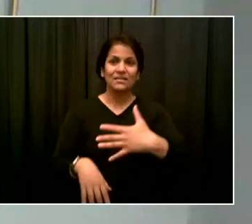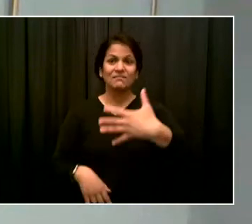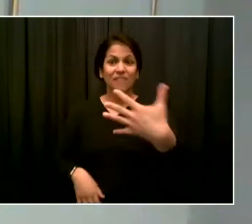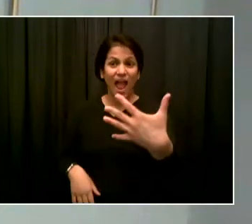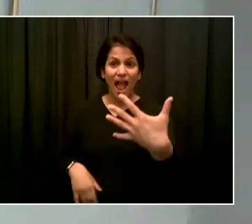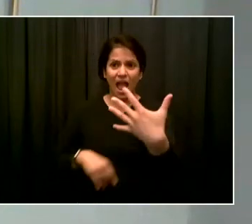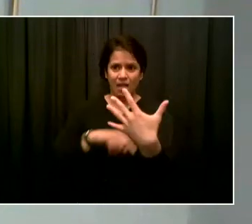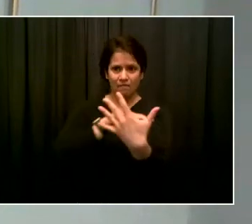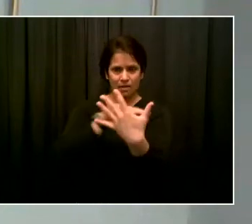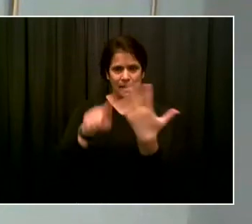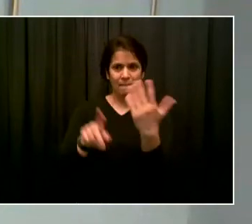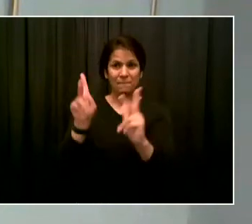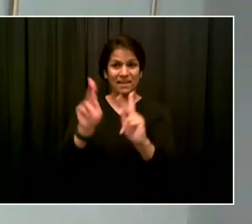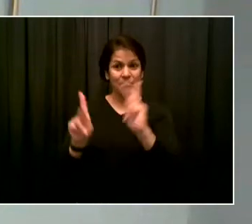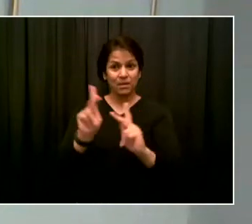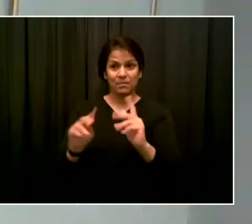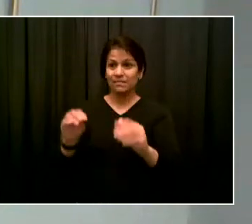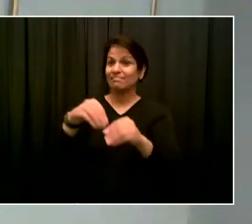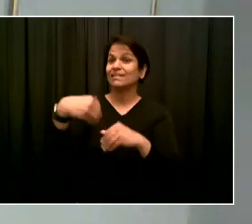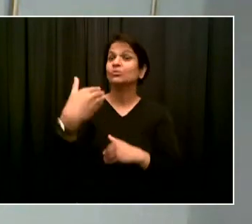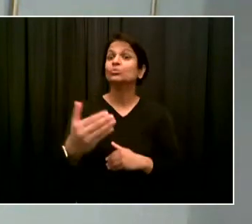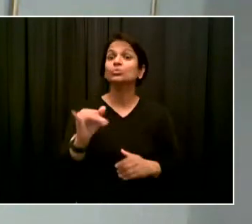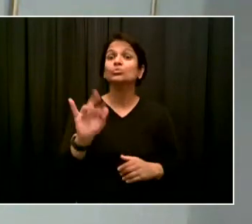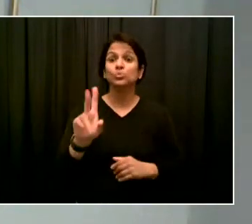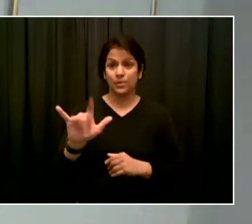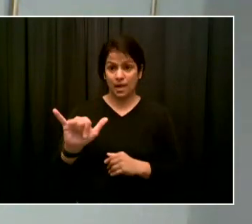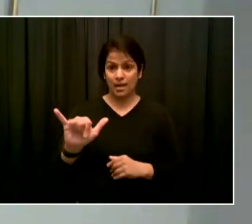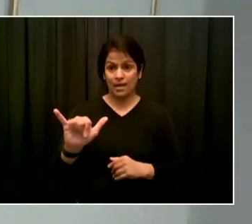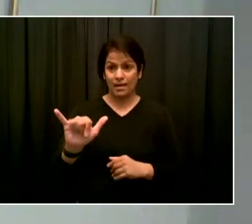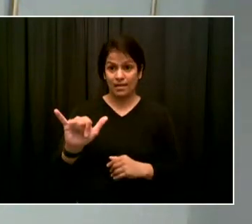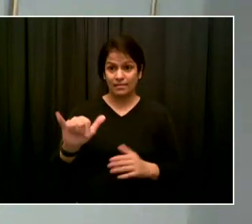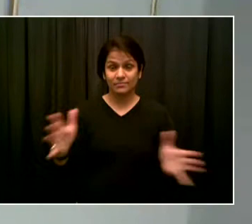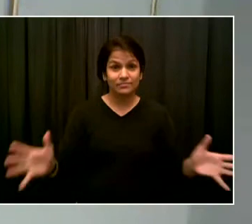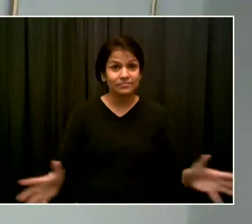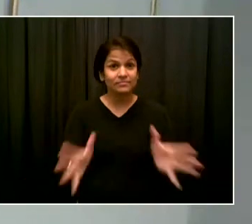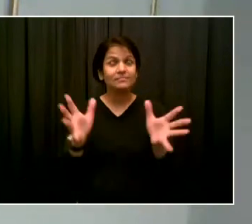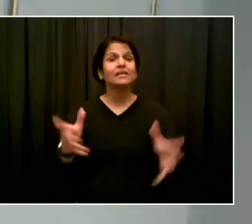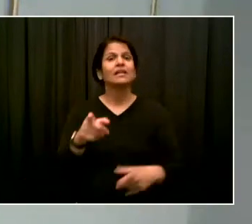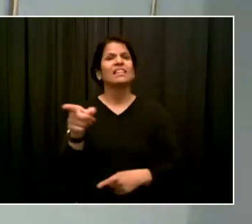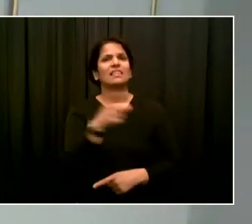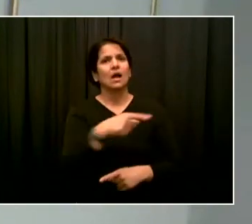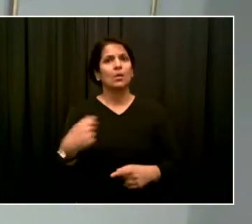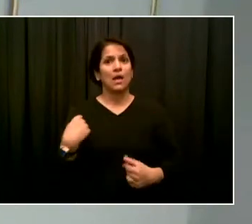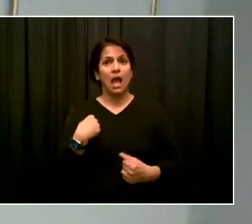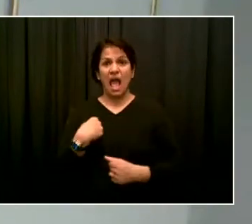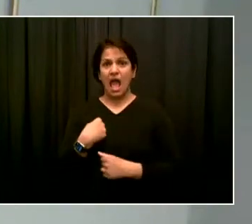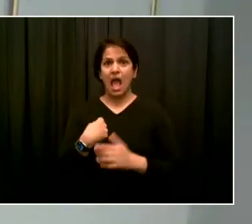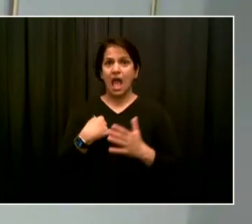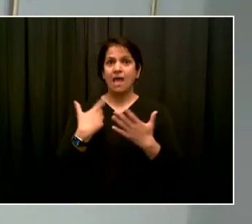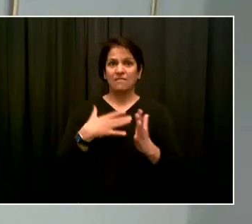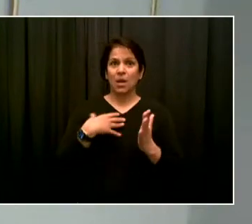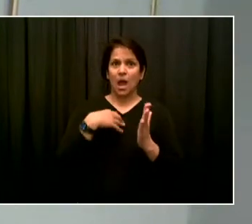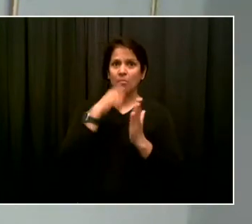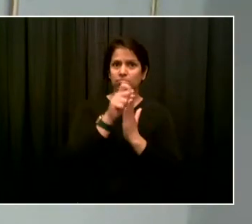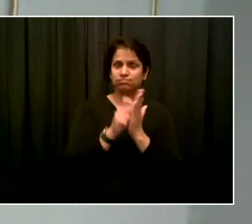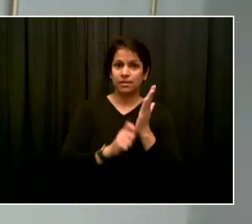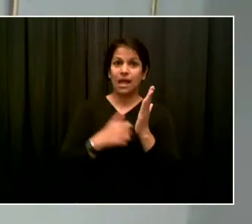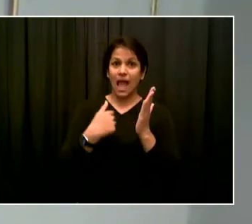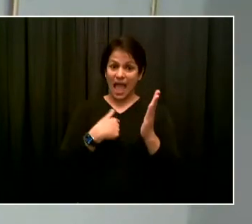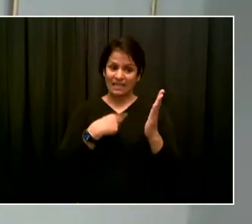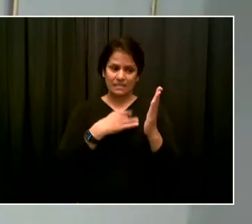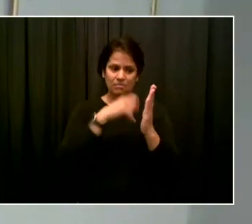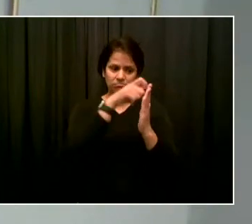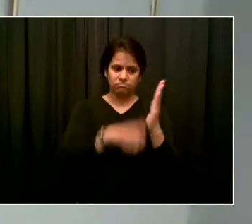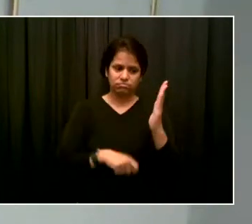in January, requiring the Campaign Finance Board and the Board of Elections to engage in a